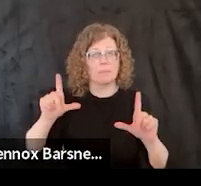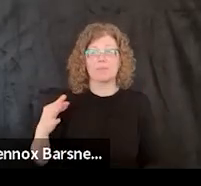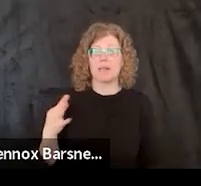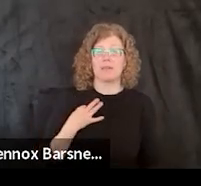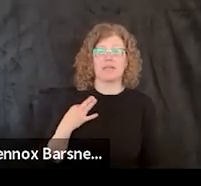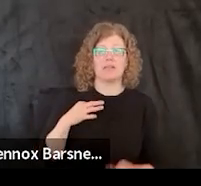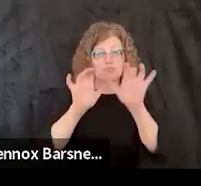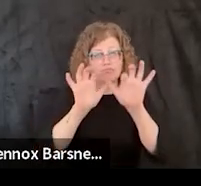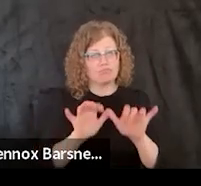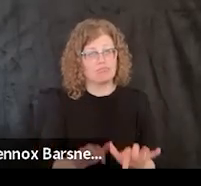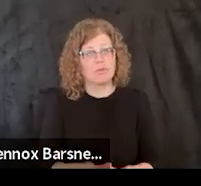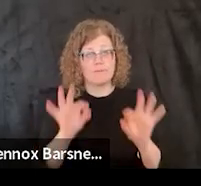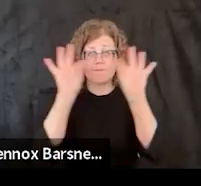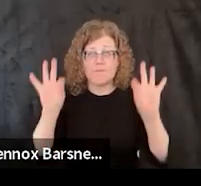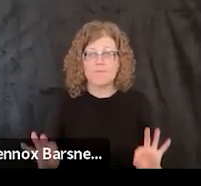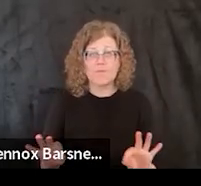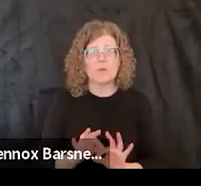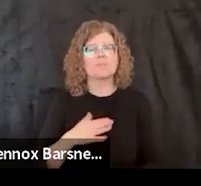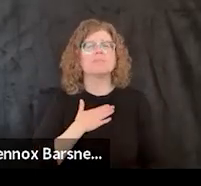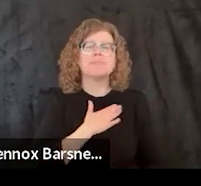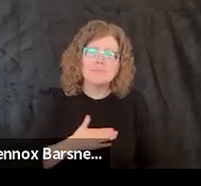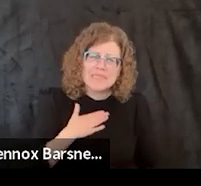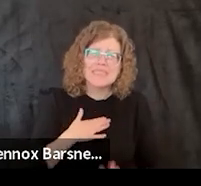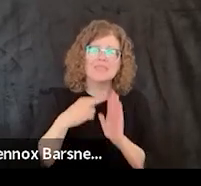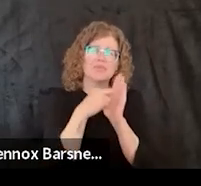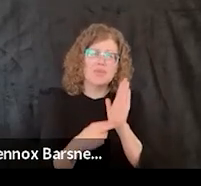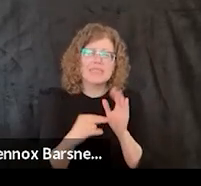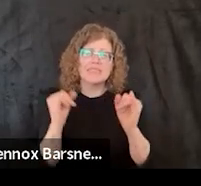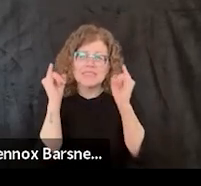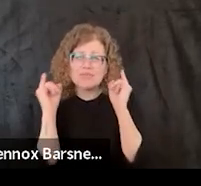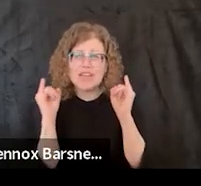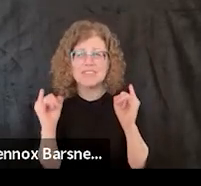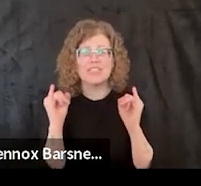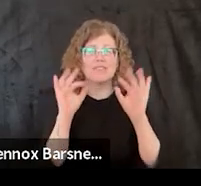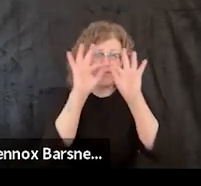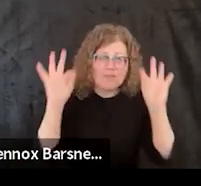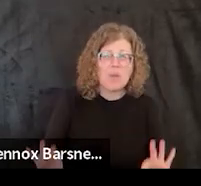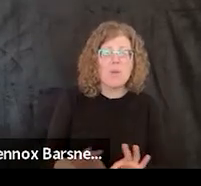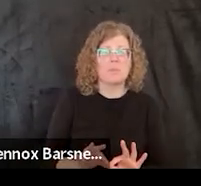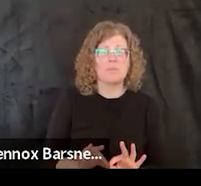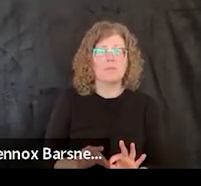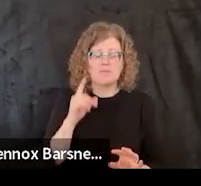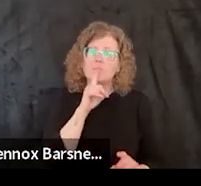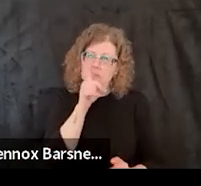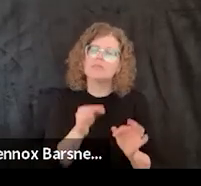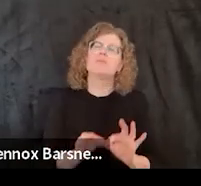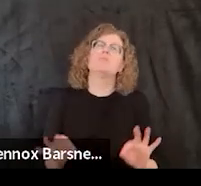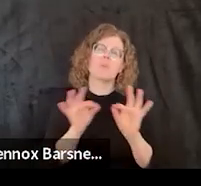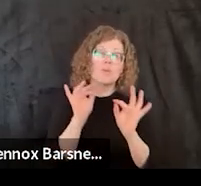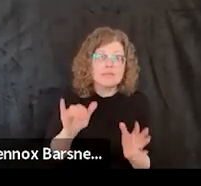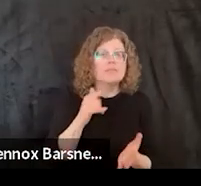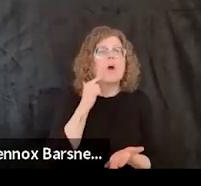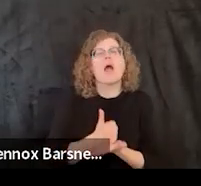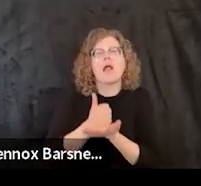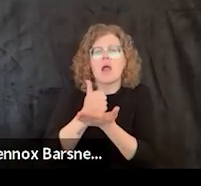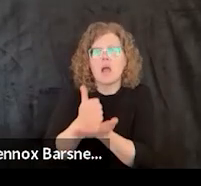Please take the time to read all instructions throughout the application form, as they are very important and give guidance on what to include, how to make